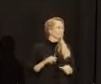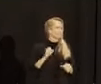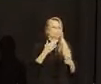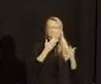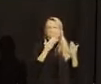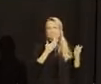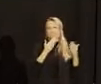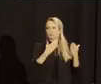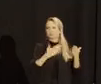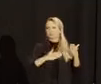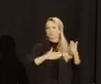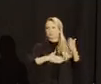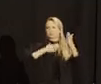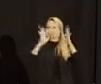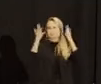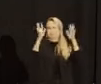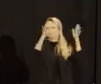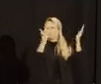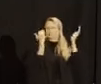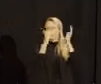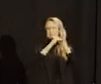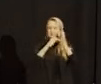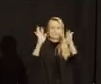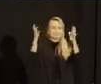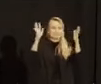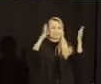Give them a nice round of applause.